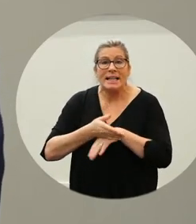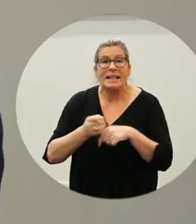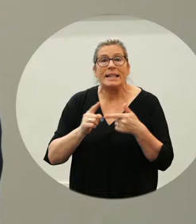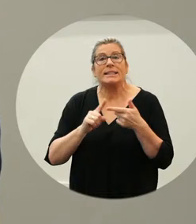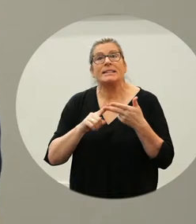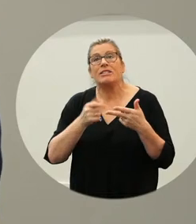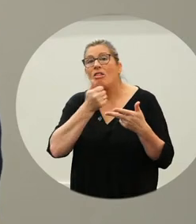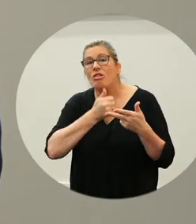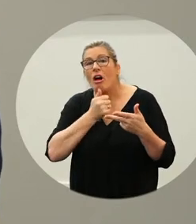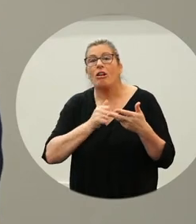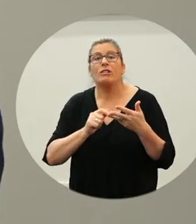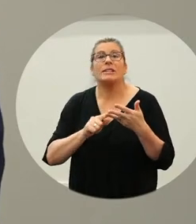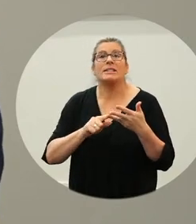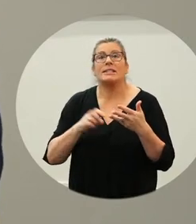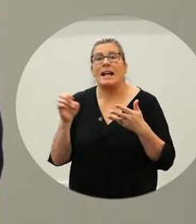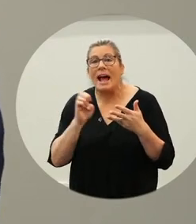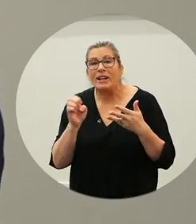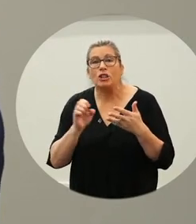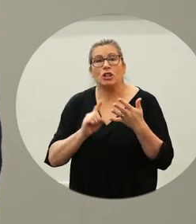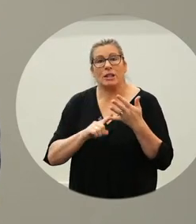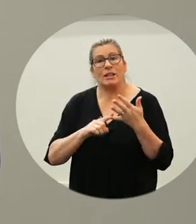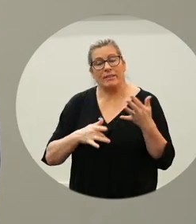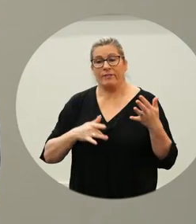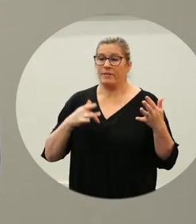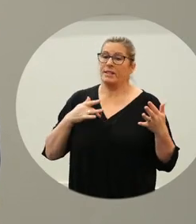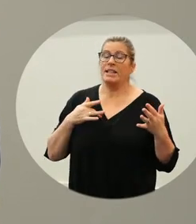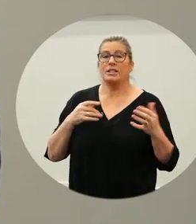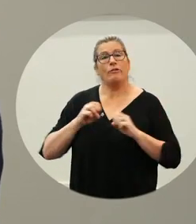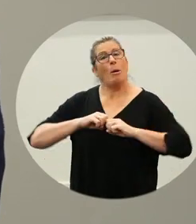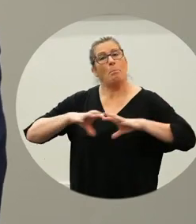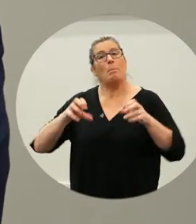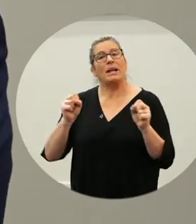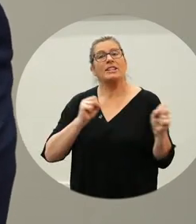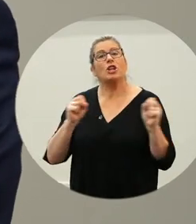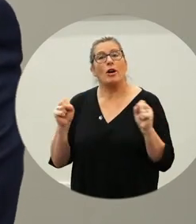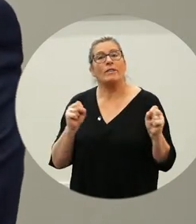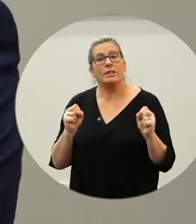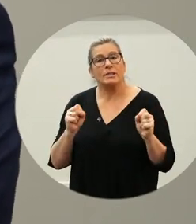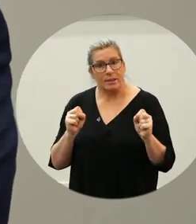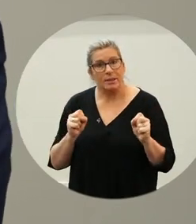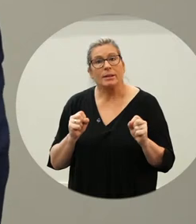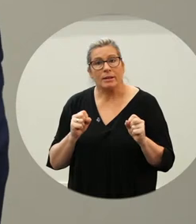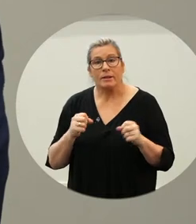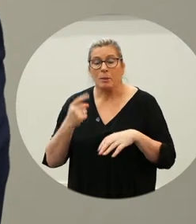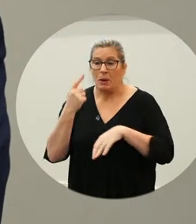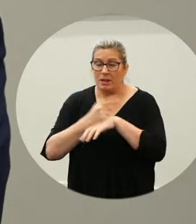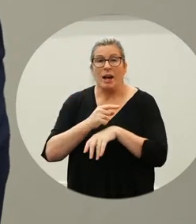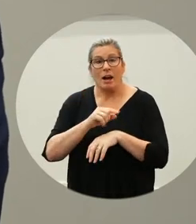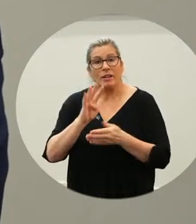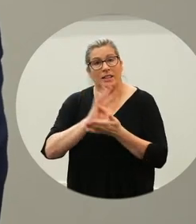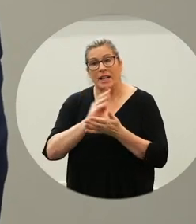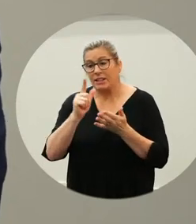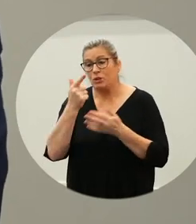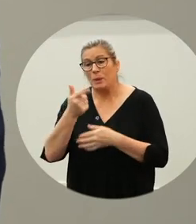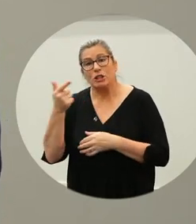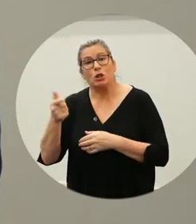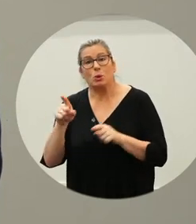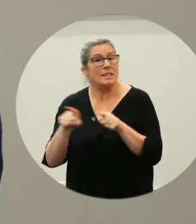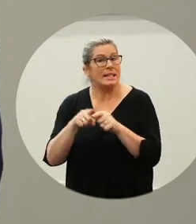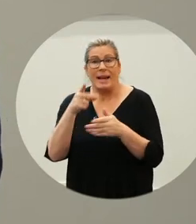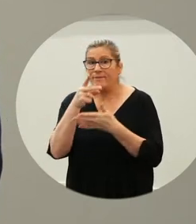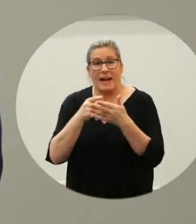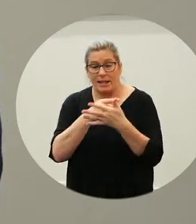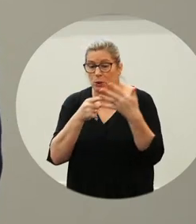tolerance, energy, and a sense of public service. They were there in the 1922. They're there